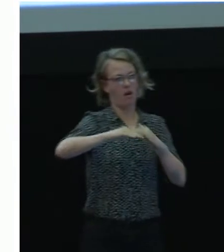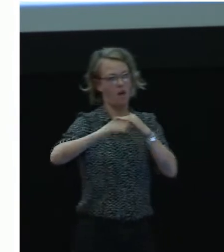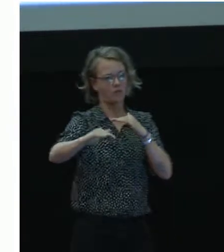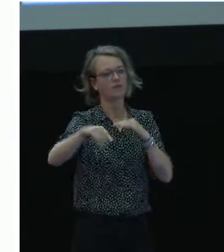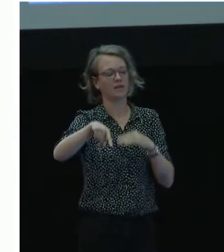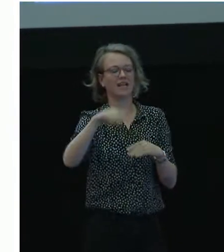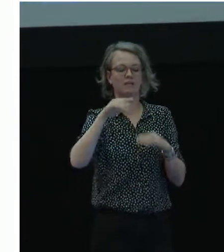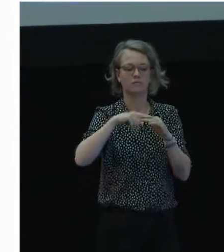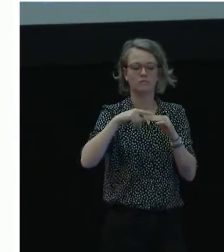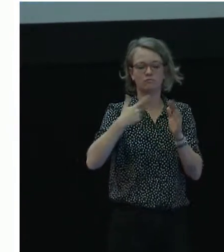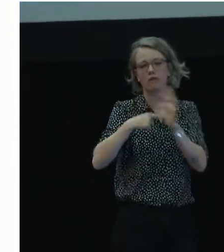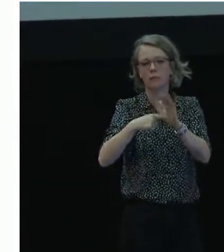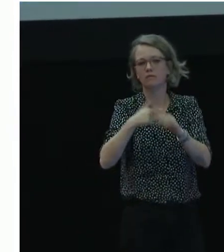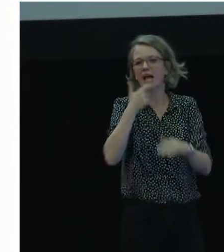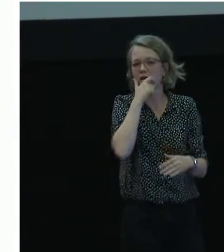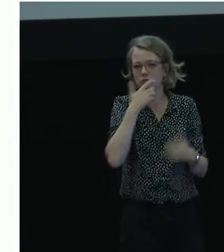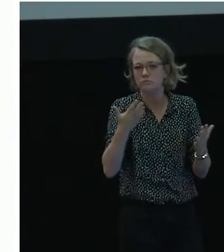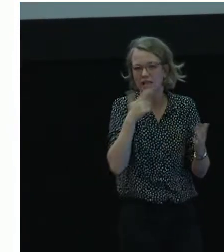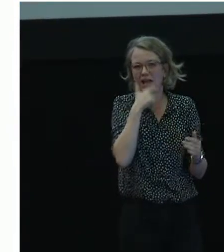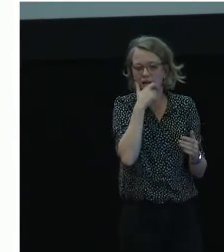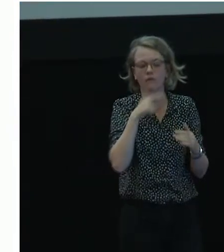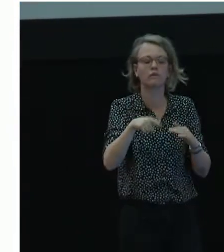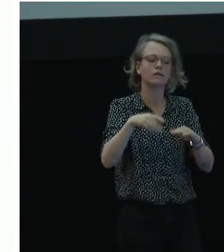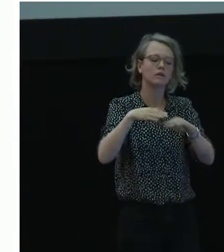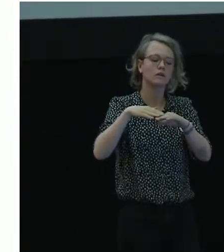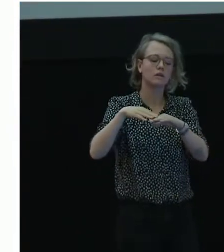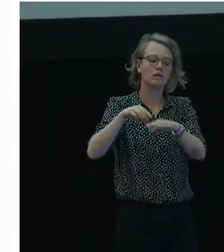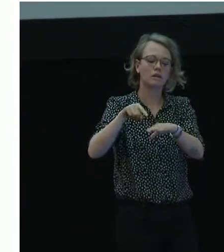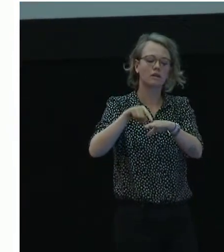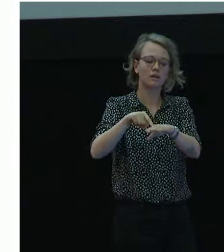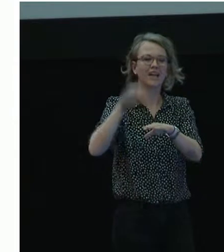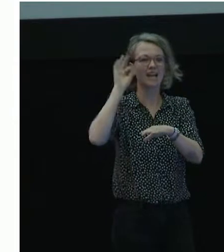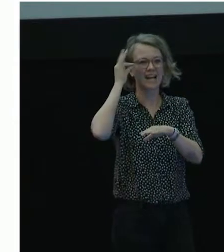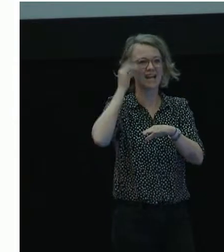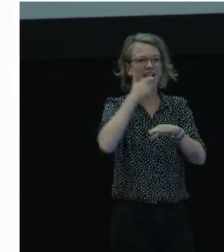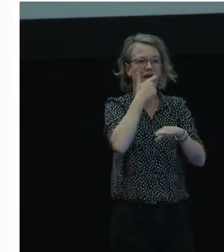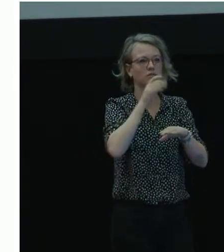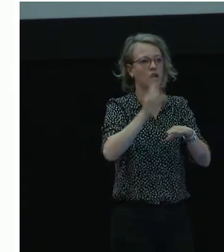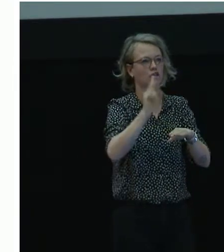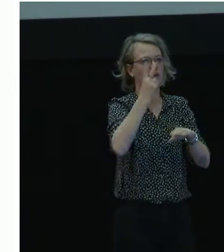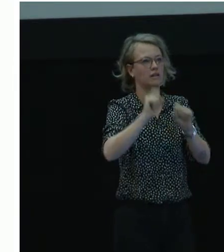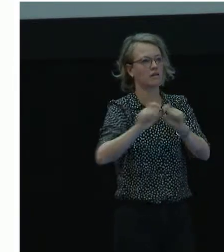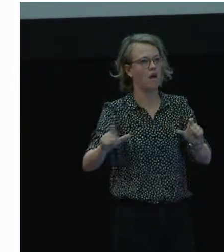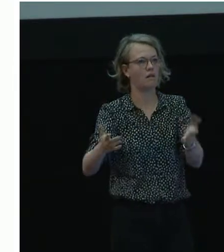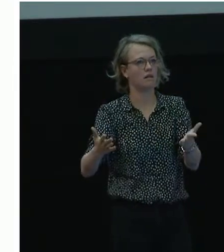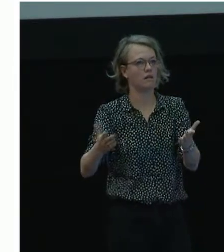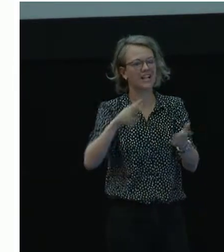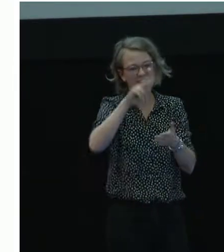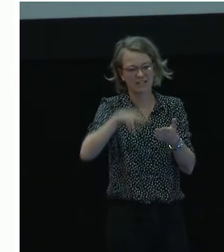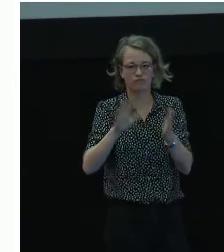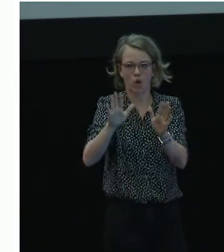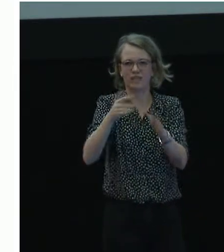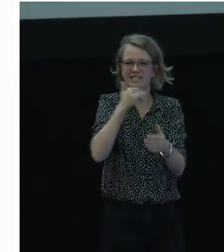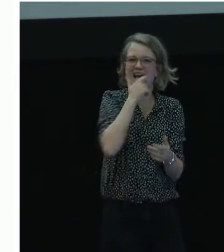So deaf people who live in a country where, for instance, English is the spoken language,